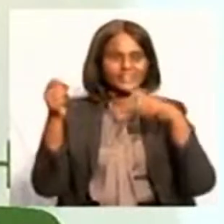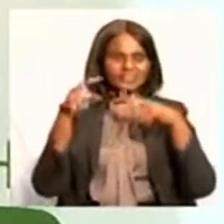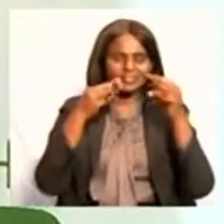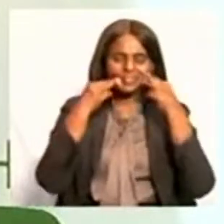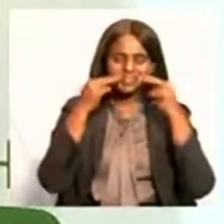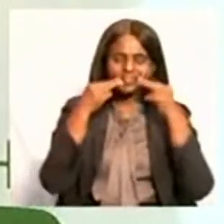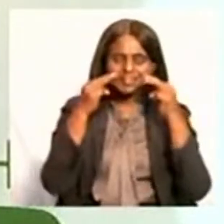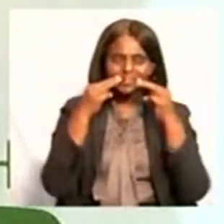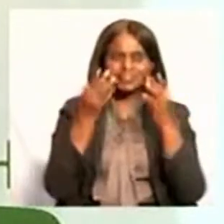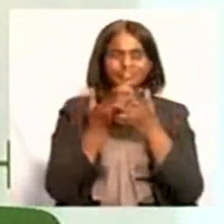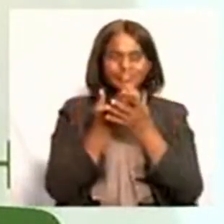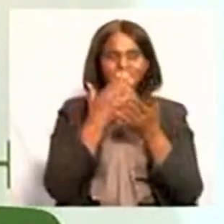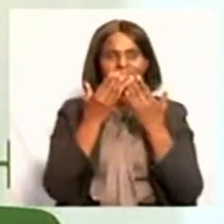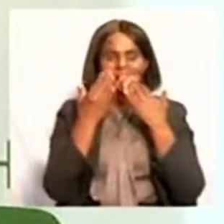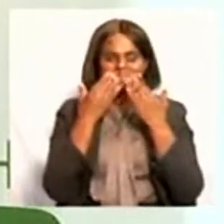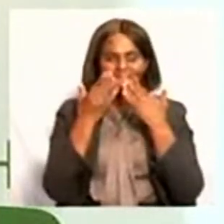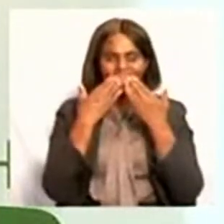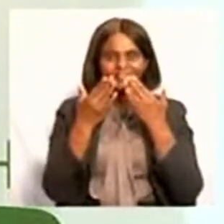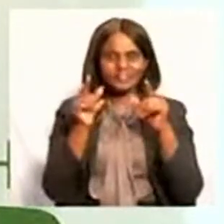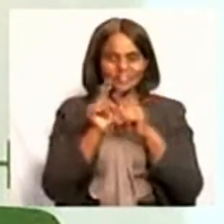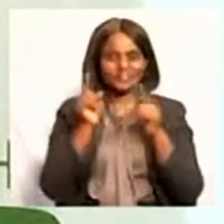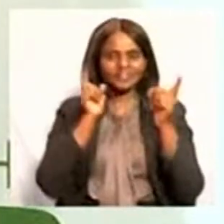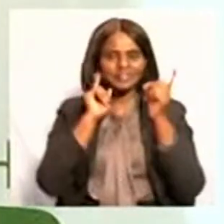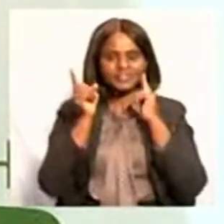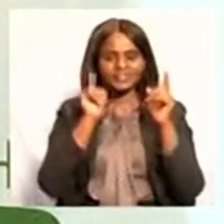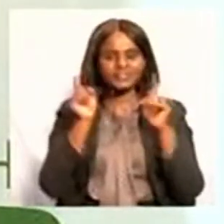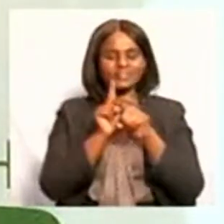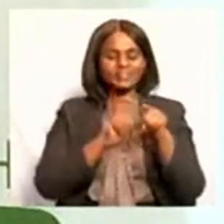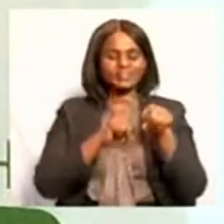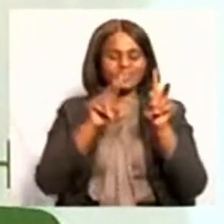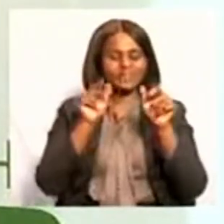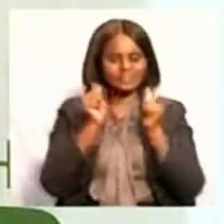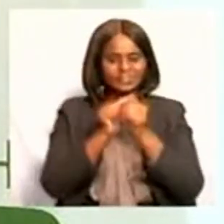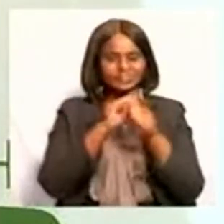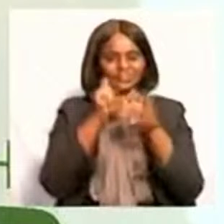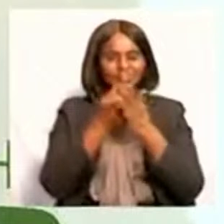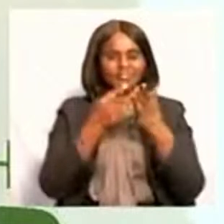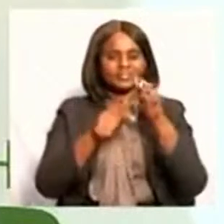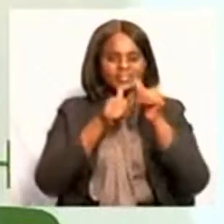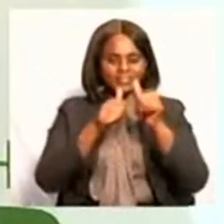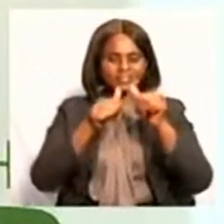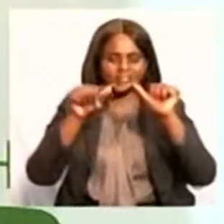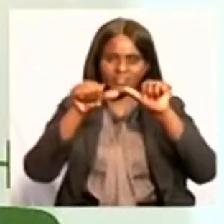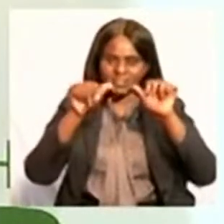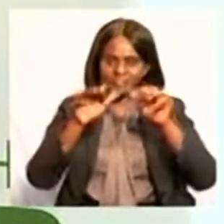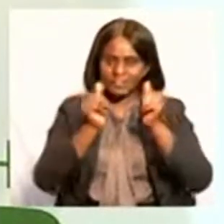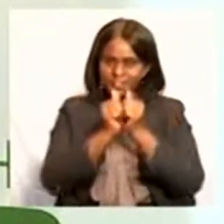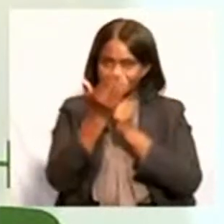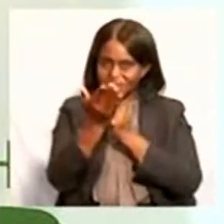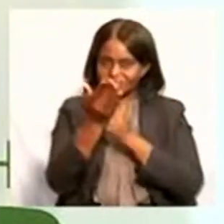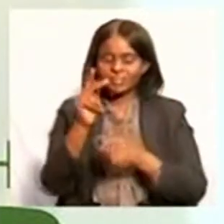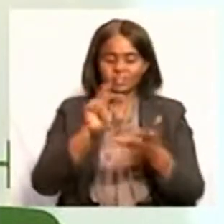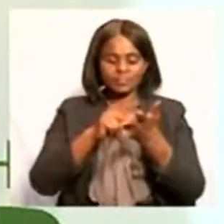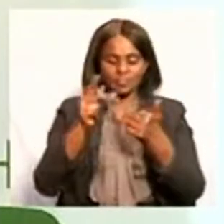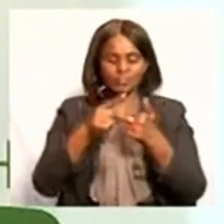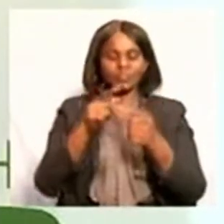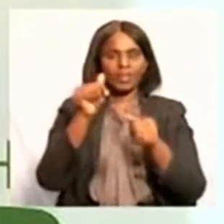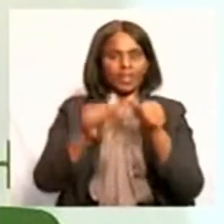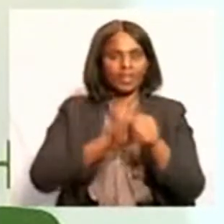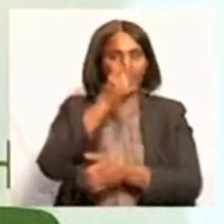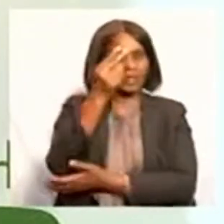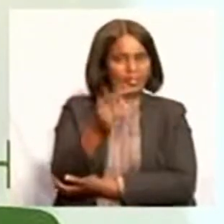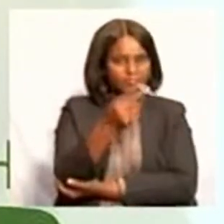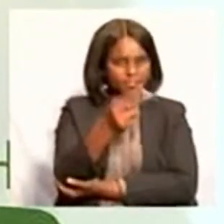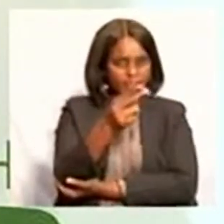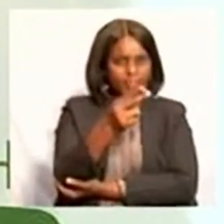you are following us, sincere thanks. You've been listening and watching and also following the Auditor and You program that comes every Thursday